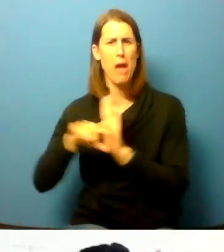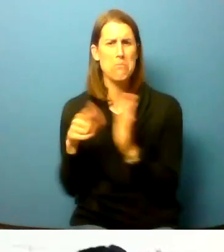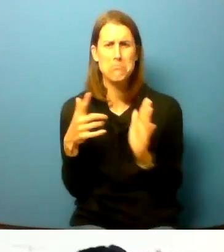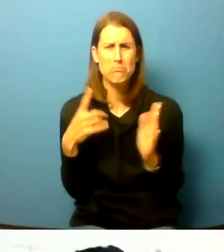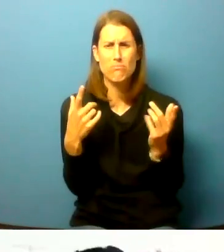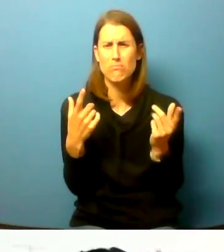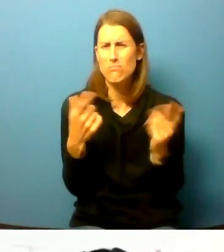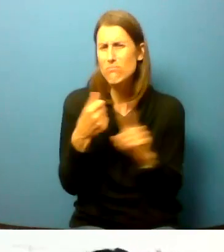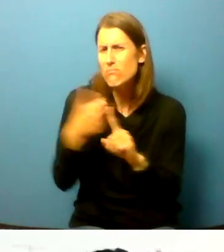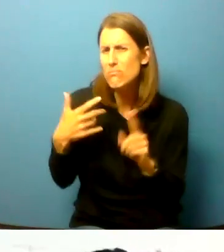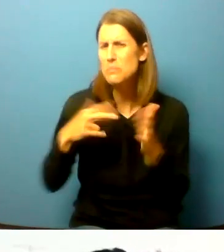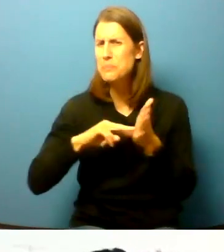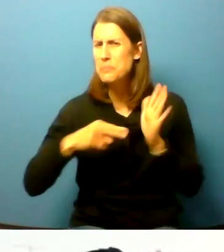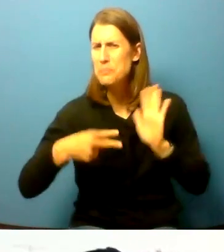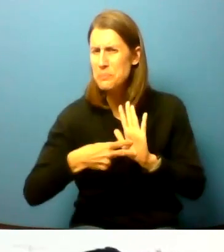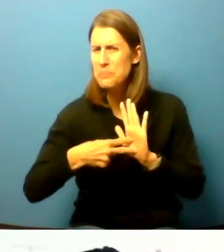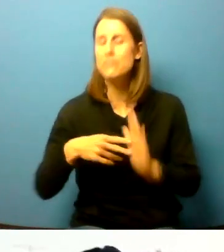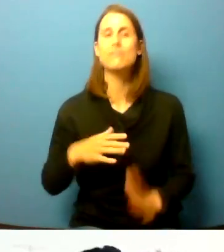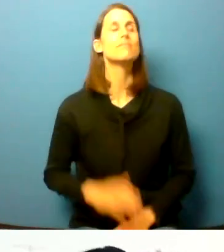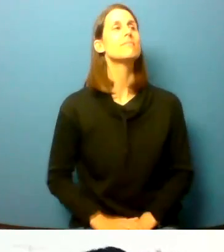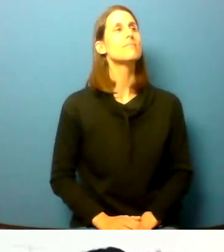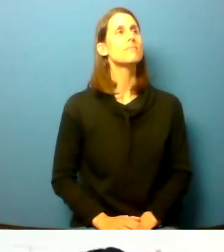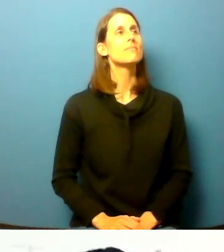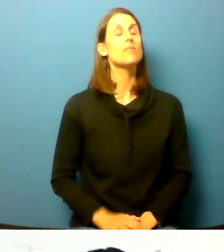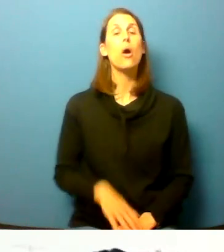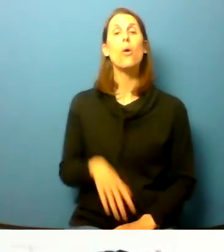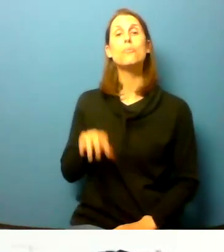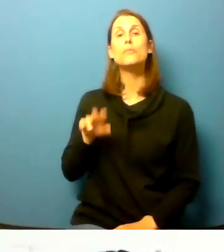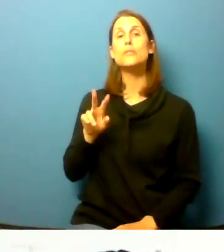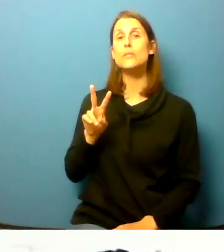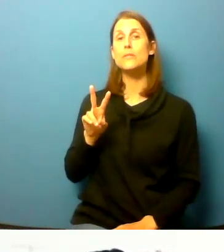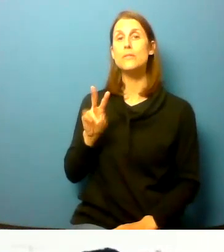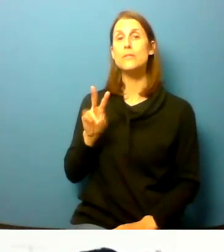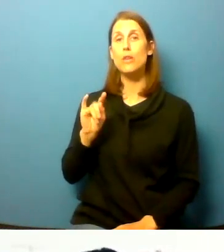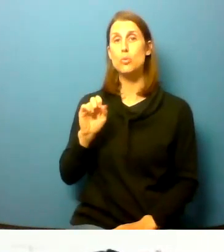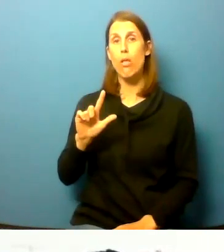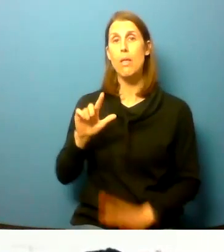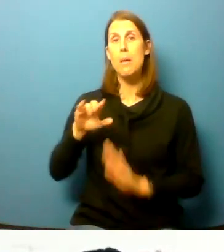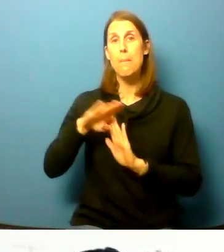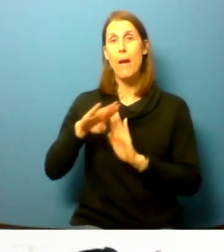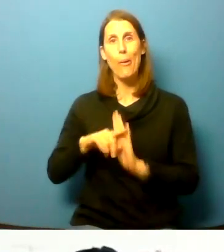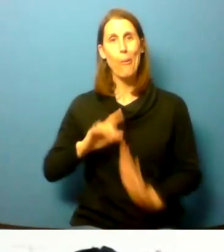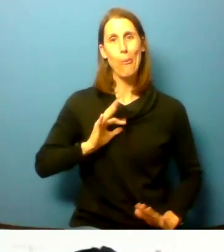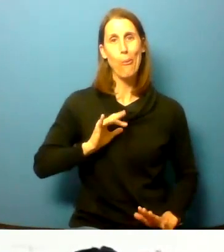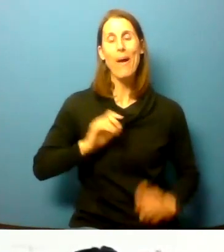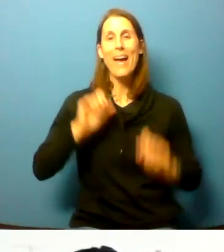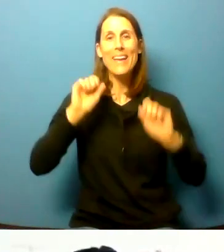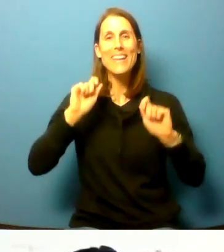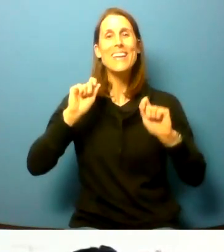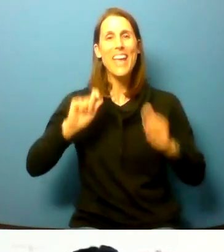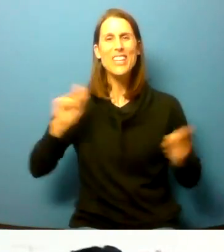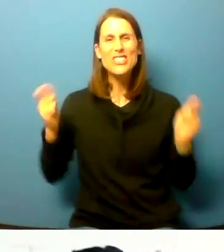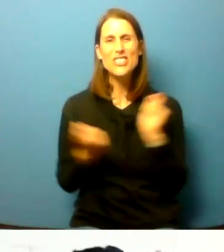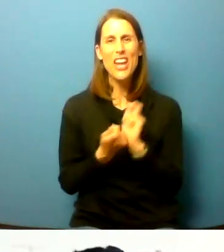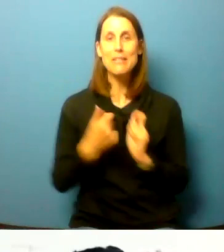So a virtual background is a really easy way to kind of change up where you're teaching. As Sarah said, she can do